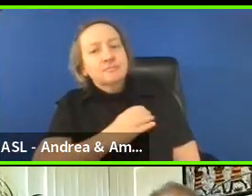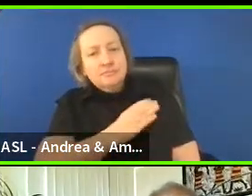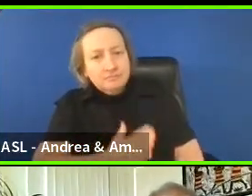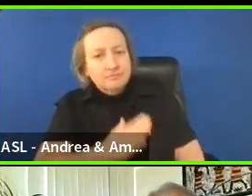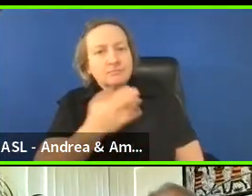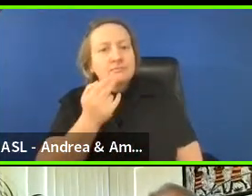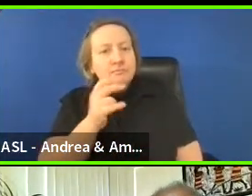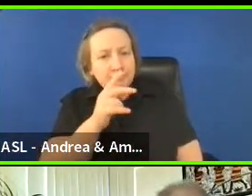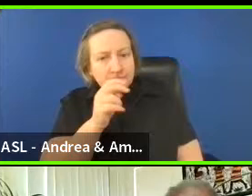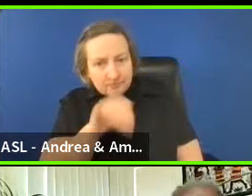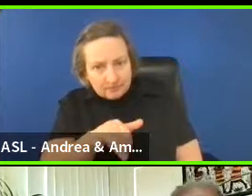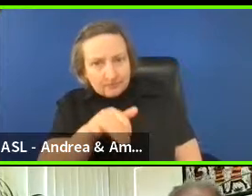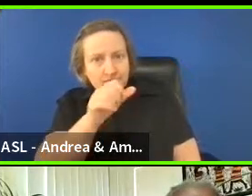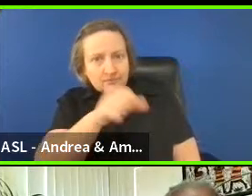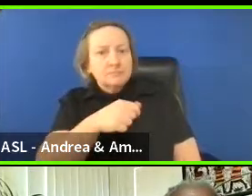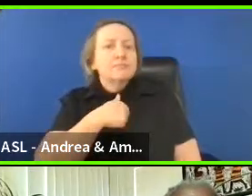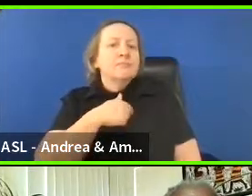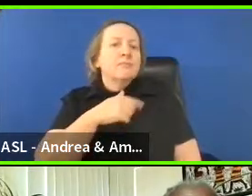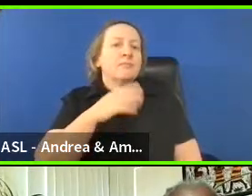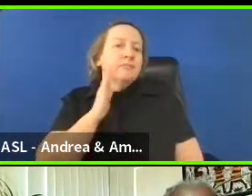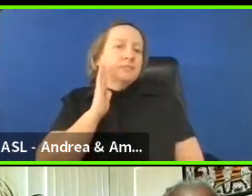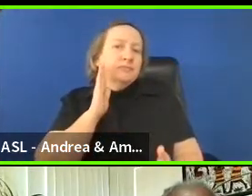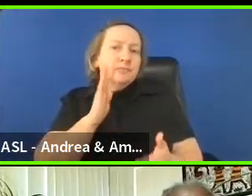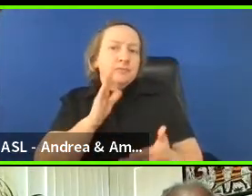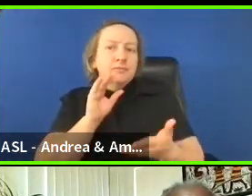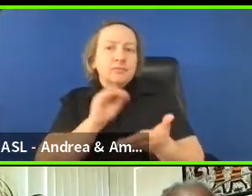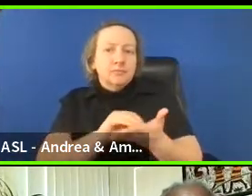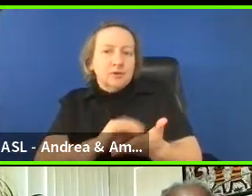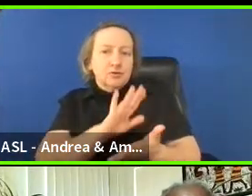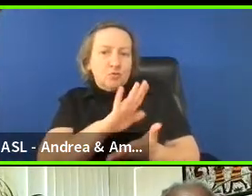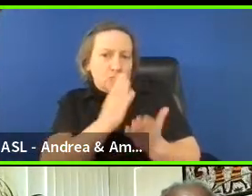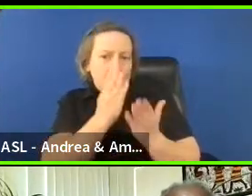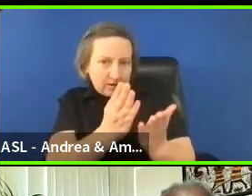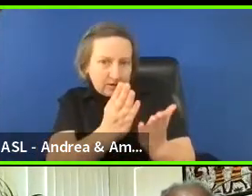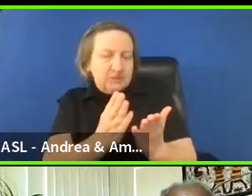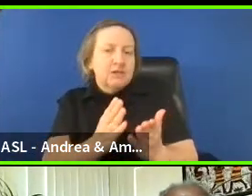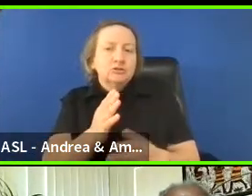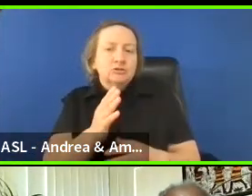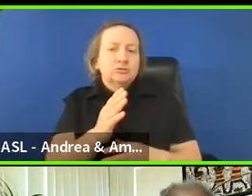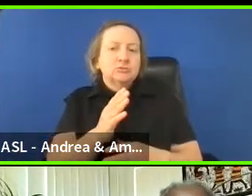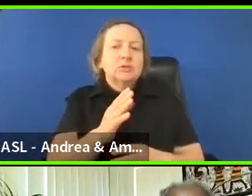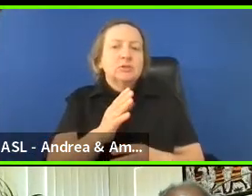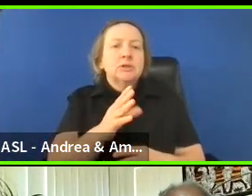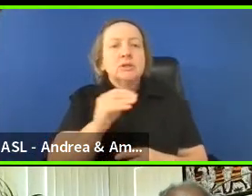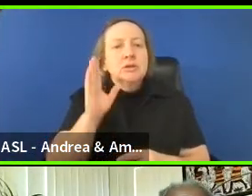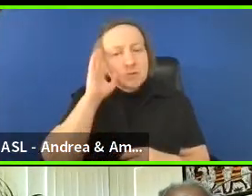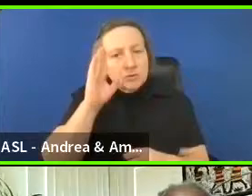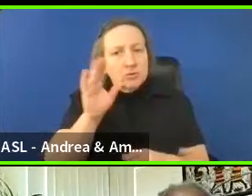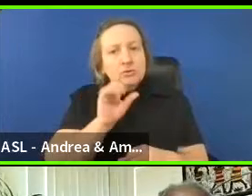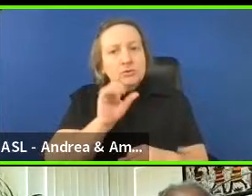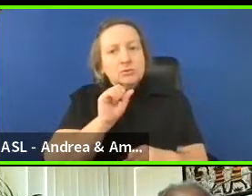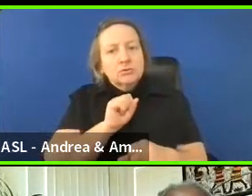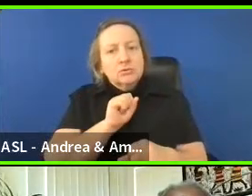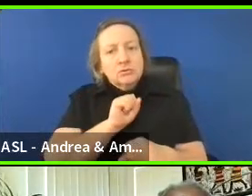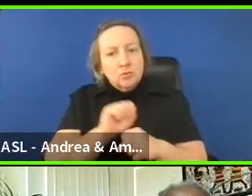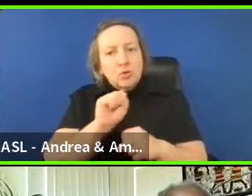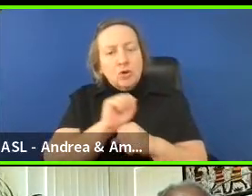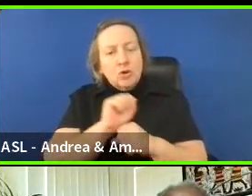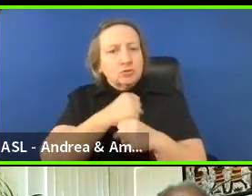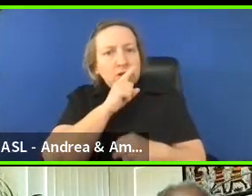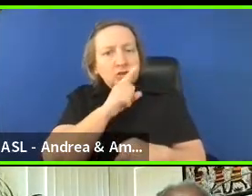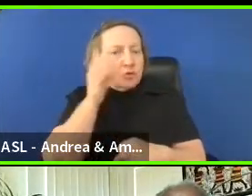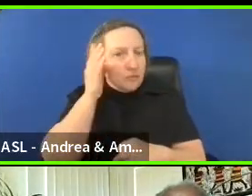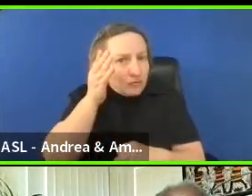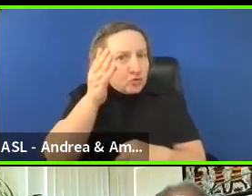Yes, I am taking your recommendations under advisement and will work to ensure that the